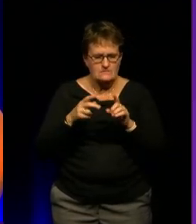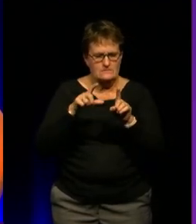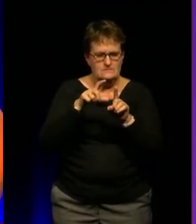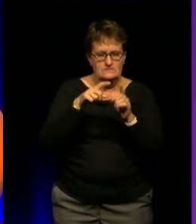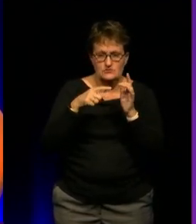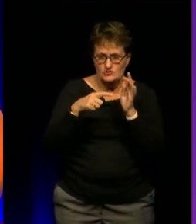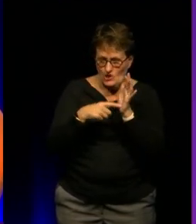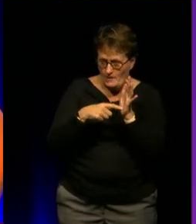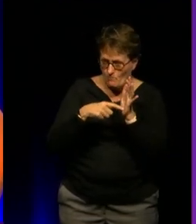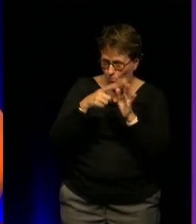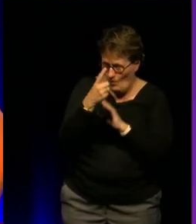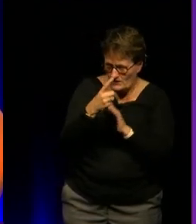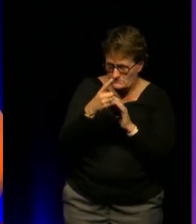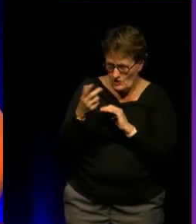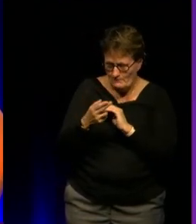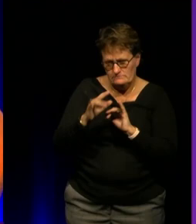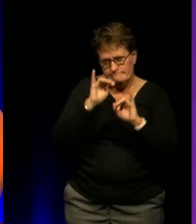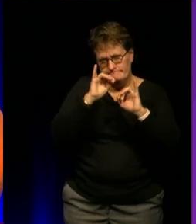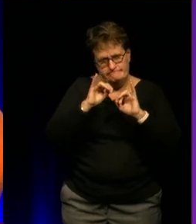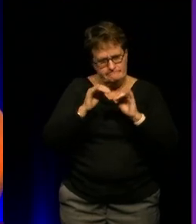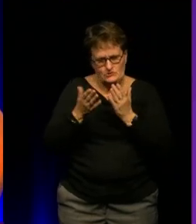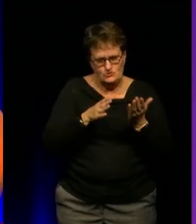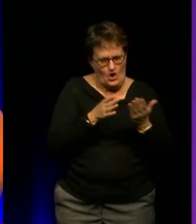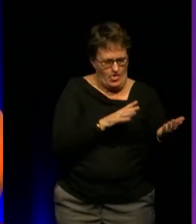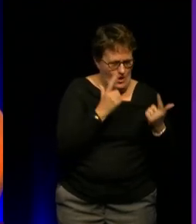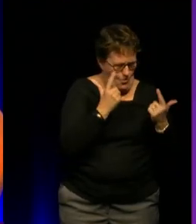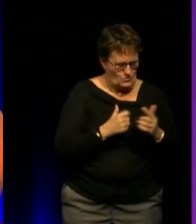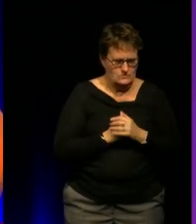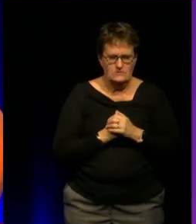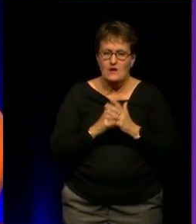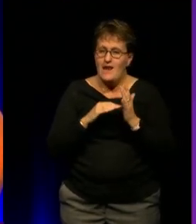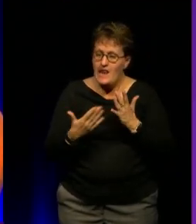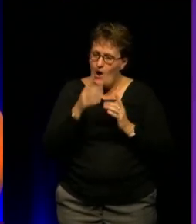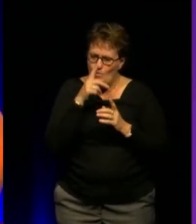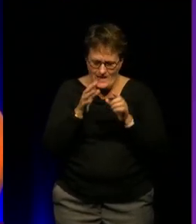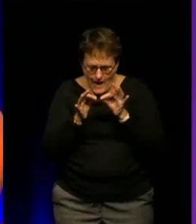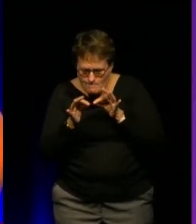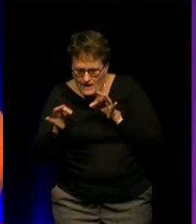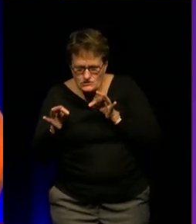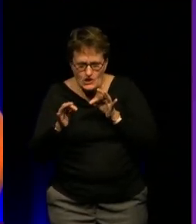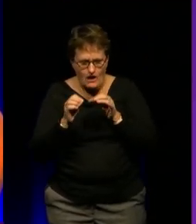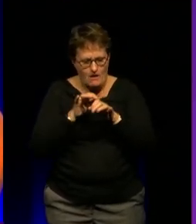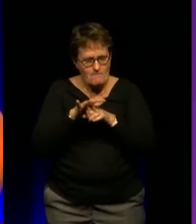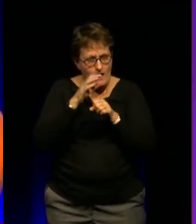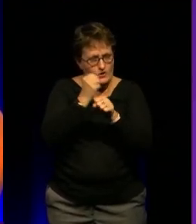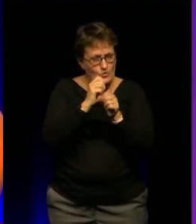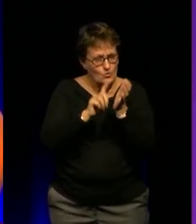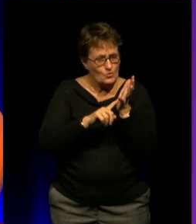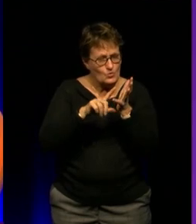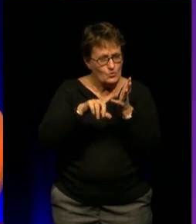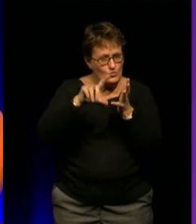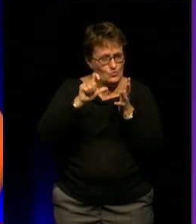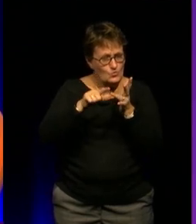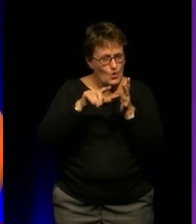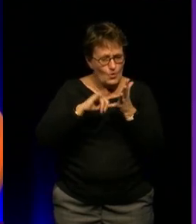were terrible. And you know, the ability now to measure blood glucose pretty easily is fantastic.